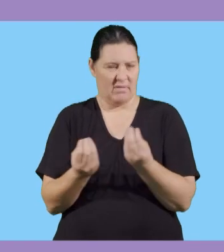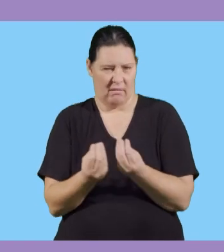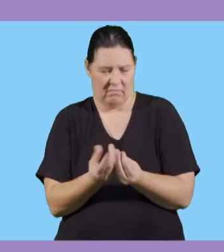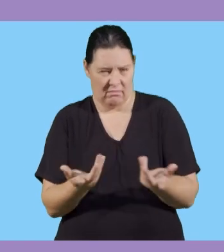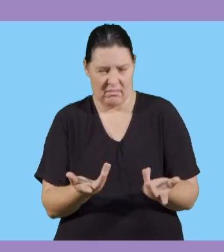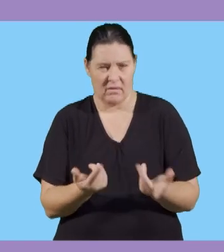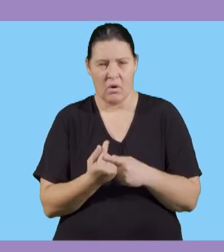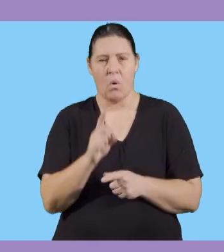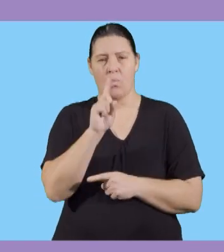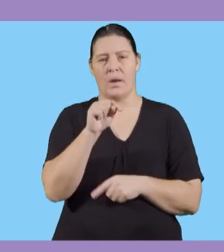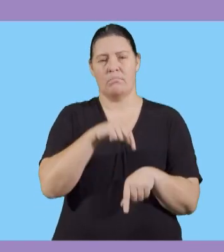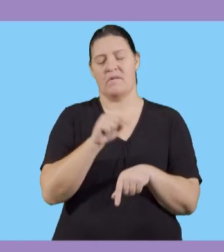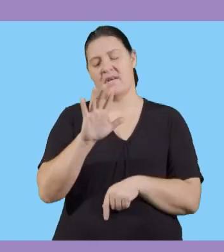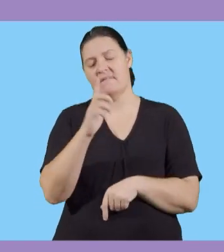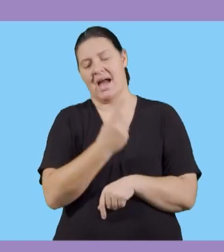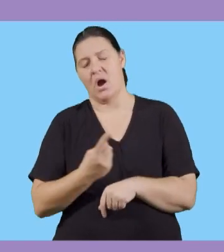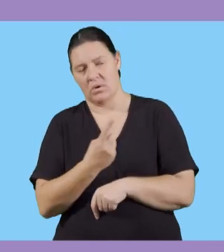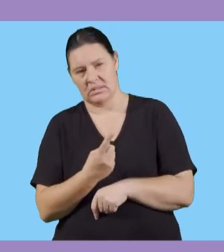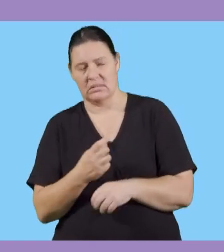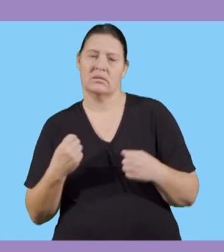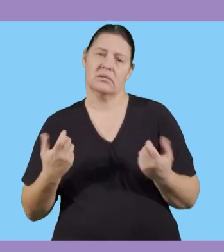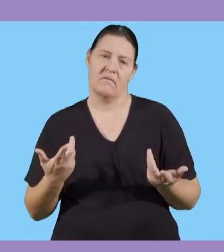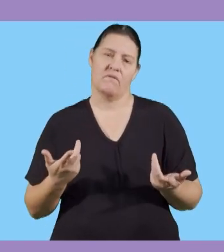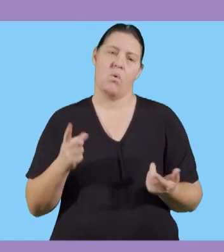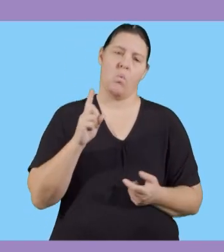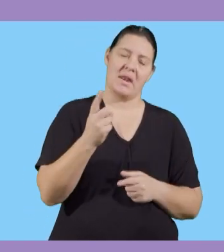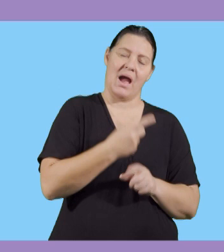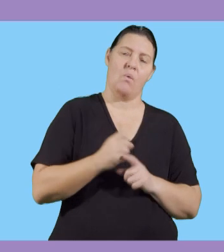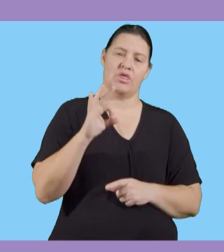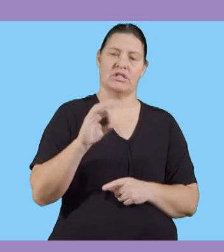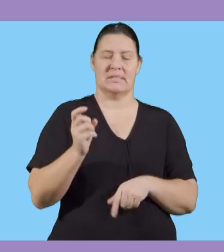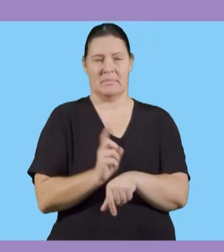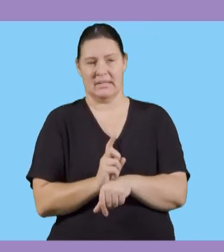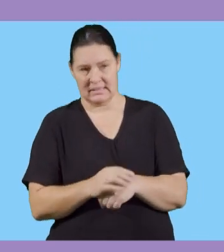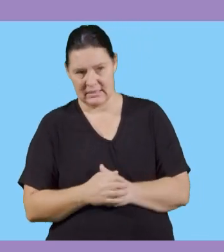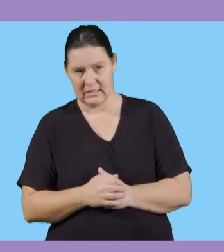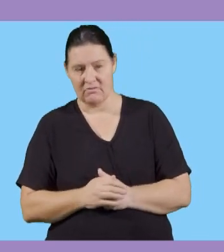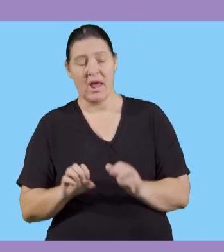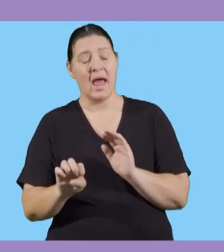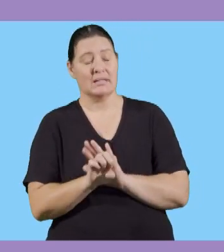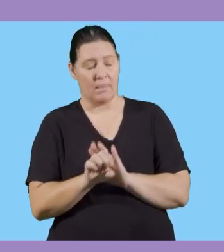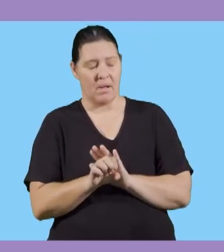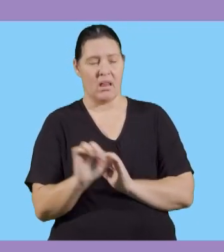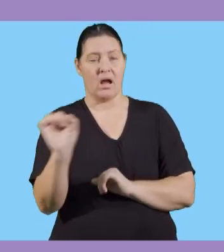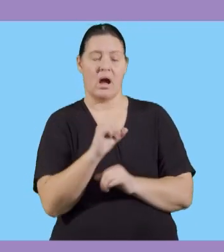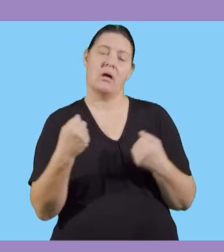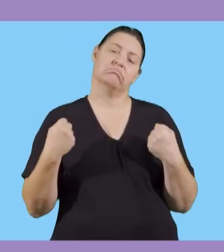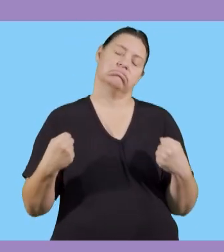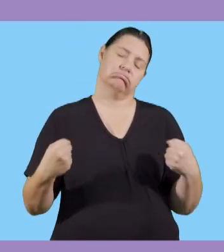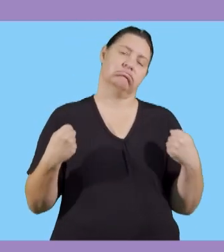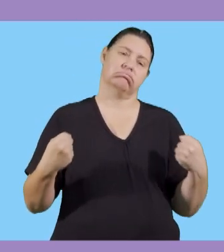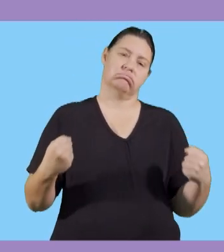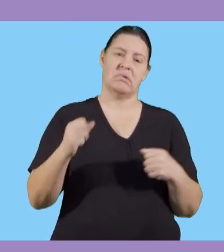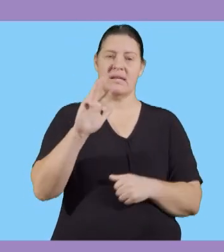example, 1.5 hours, or that is 1 hour, 30 minutes. An example is that a car travels for 90 minutes at